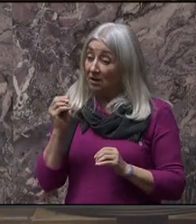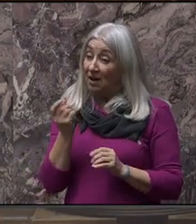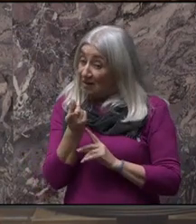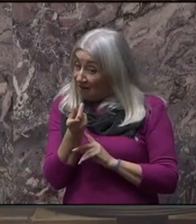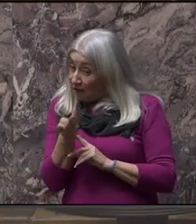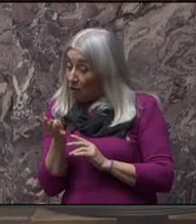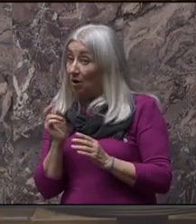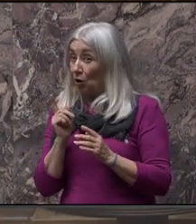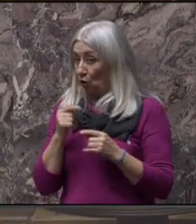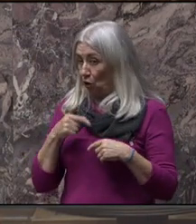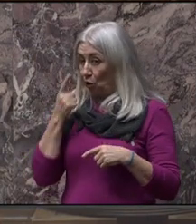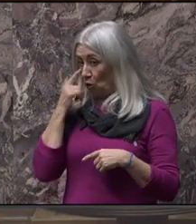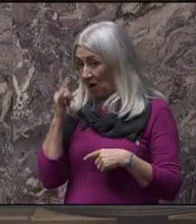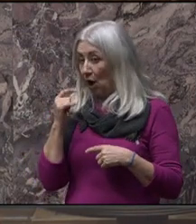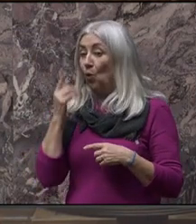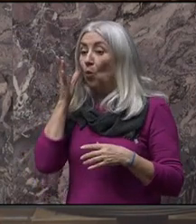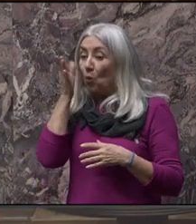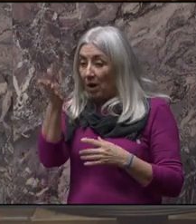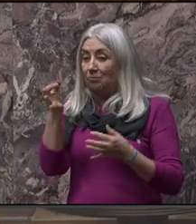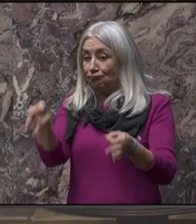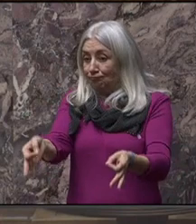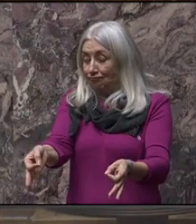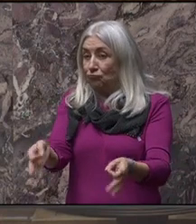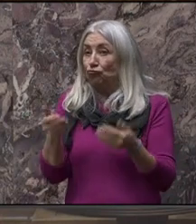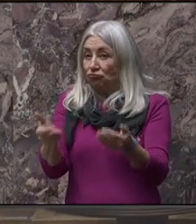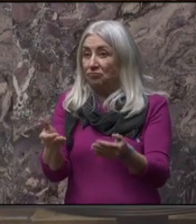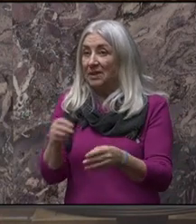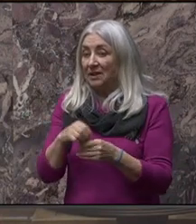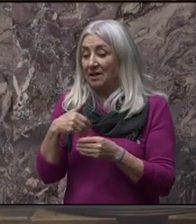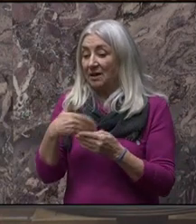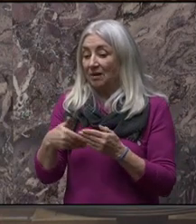making a decision in the next 2 years.